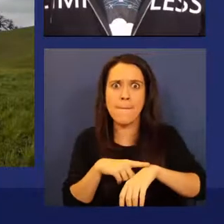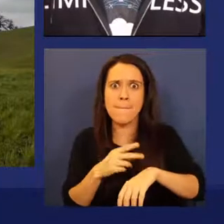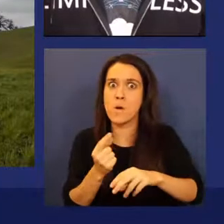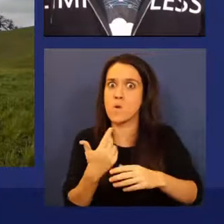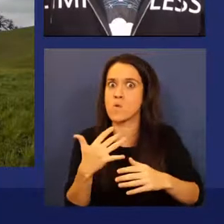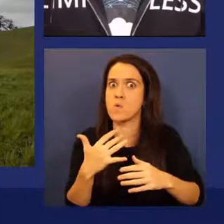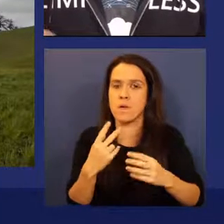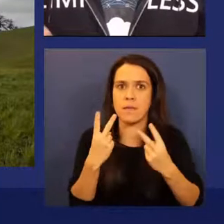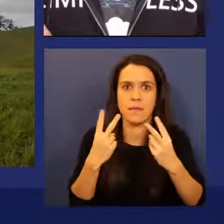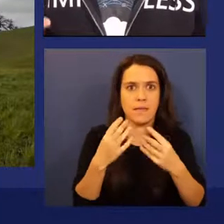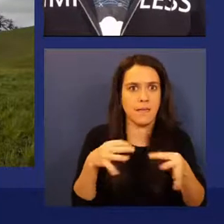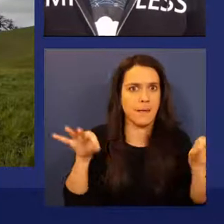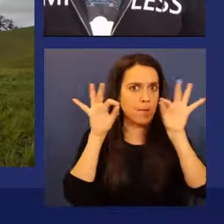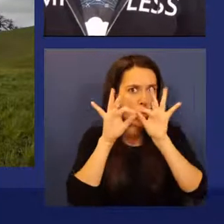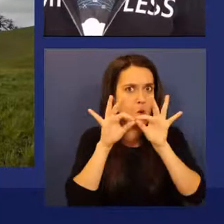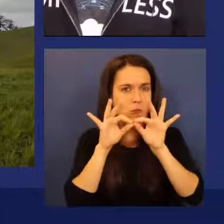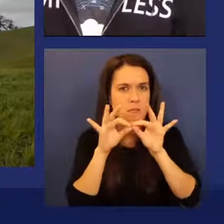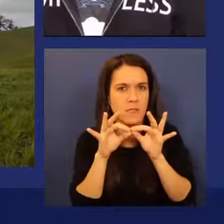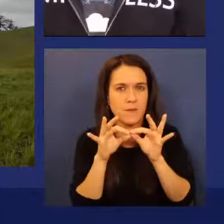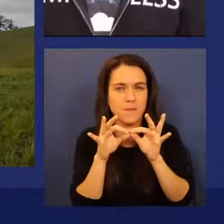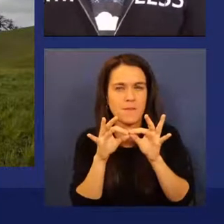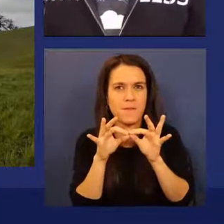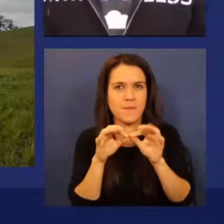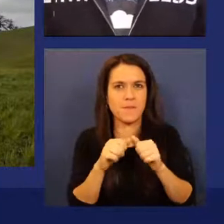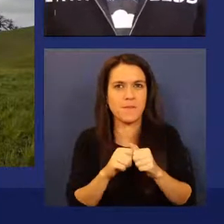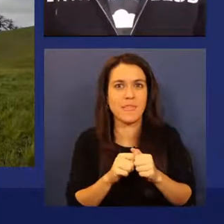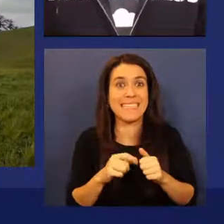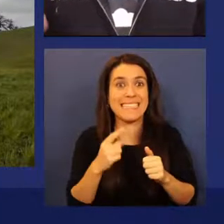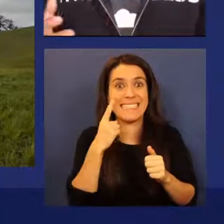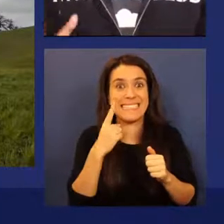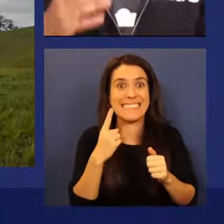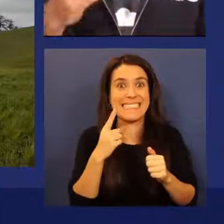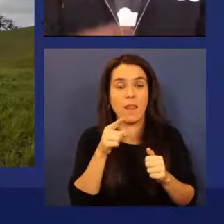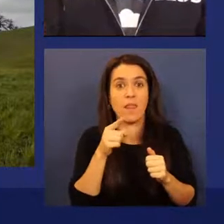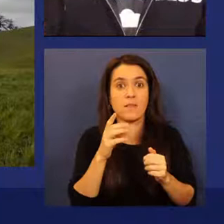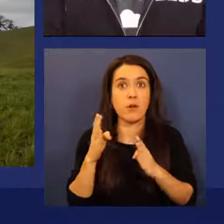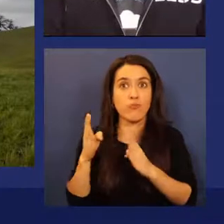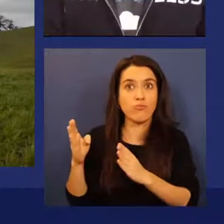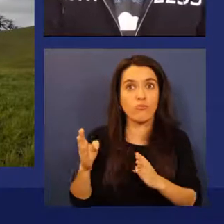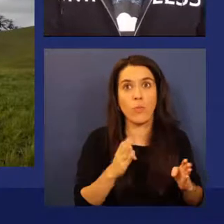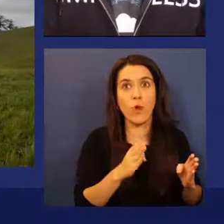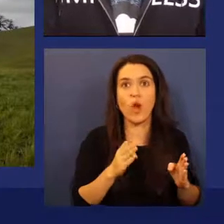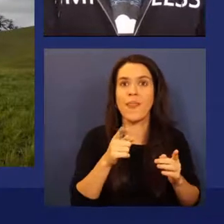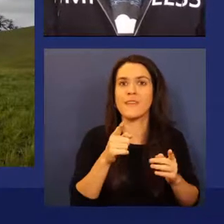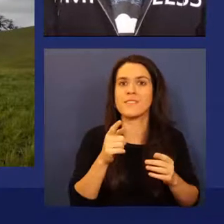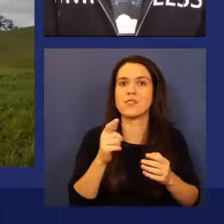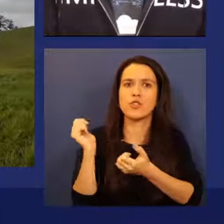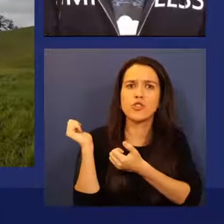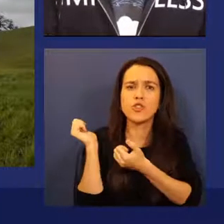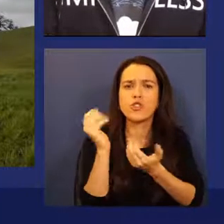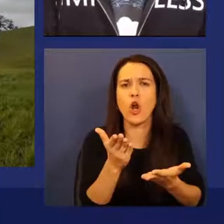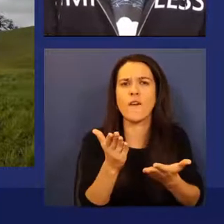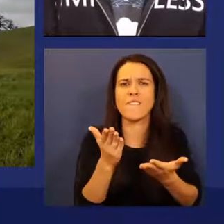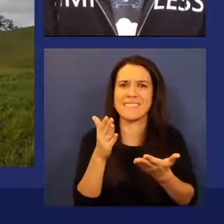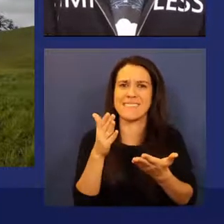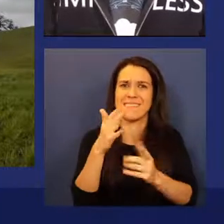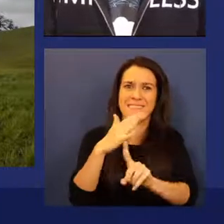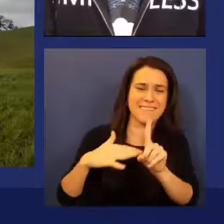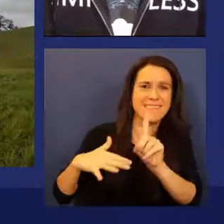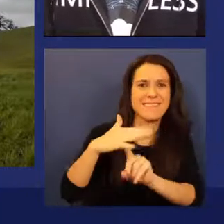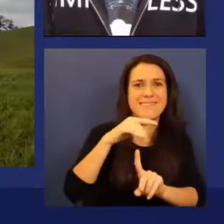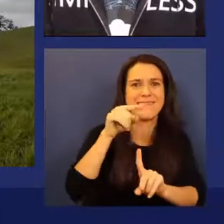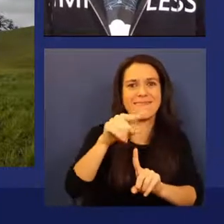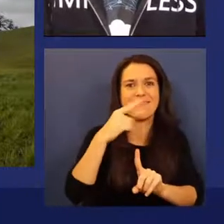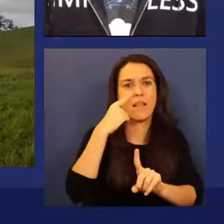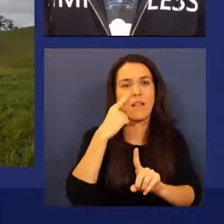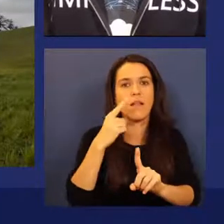know, the preparedness of those services that go out to those scenarios to address, you know, the